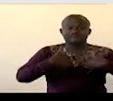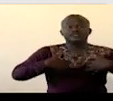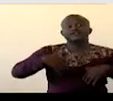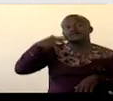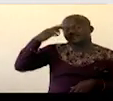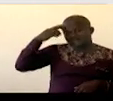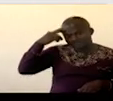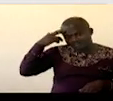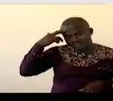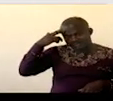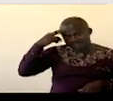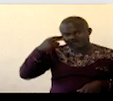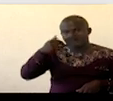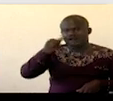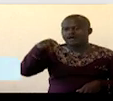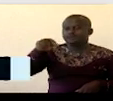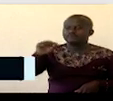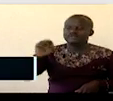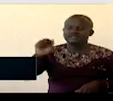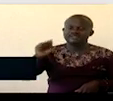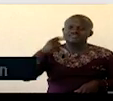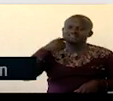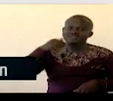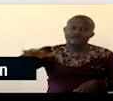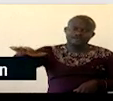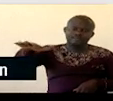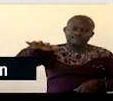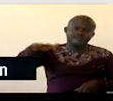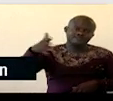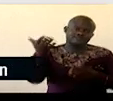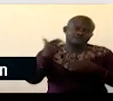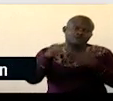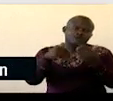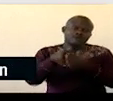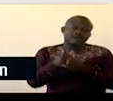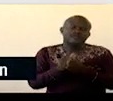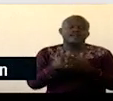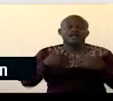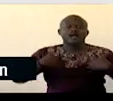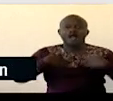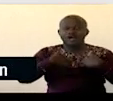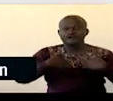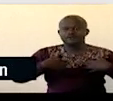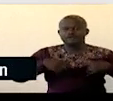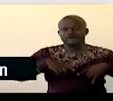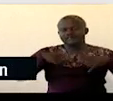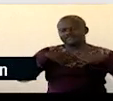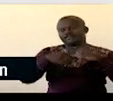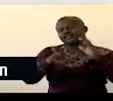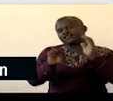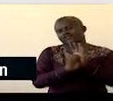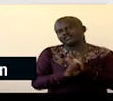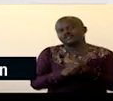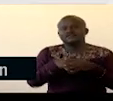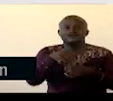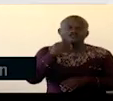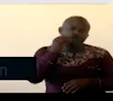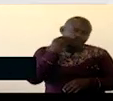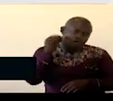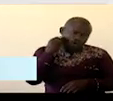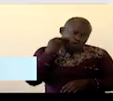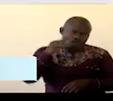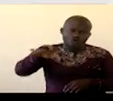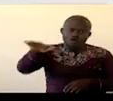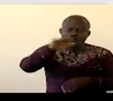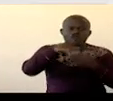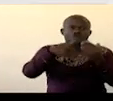a habitat is a place where organisms live. Take an example. In your home village where